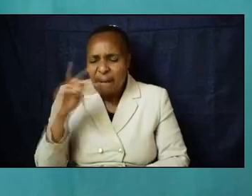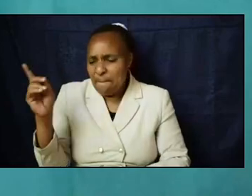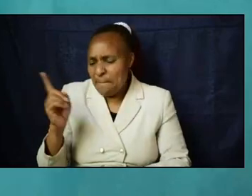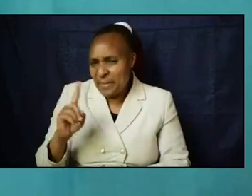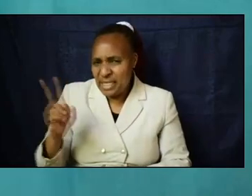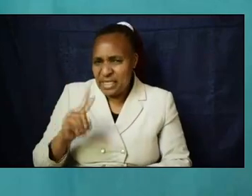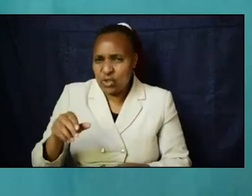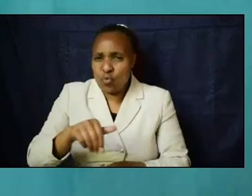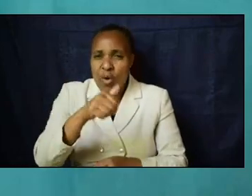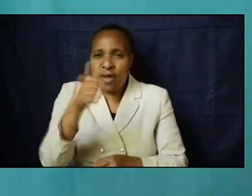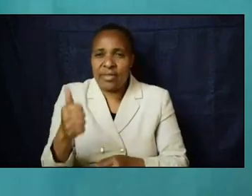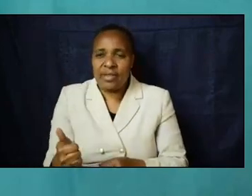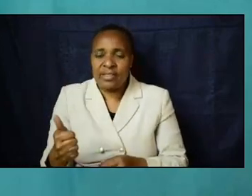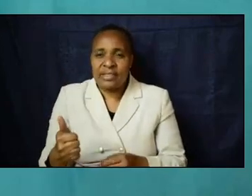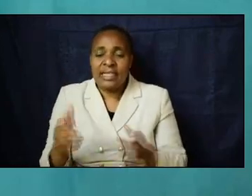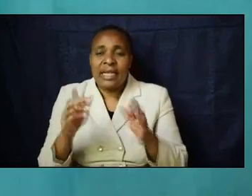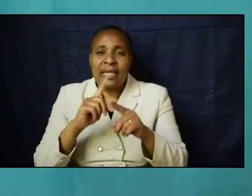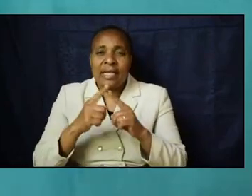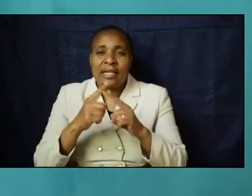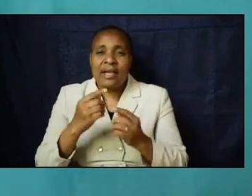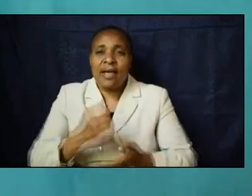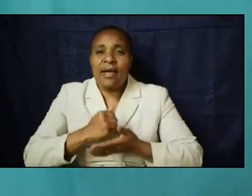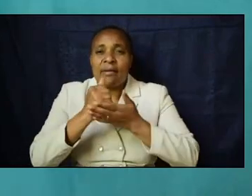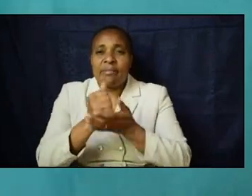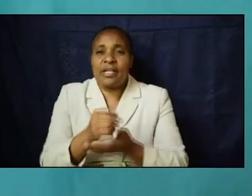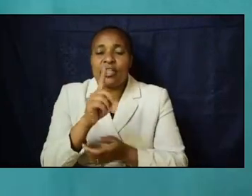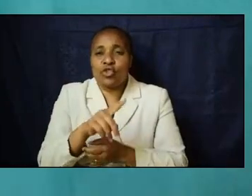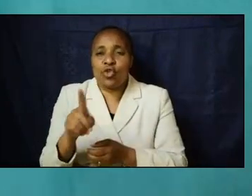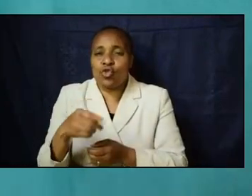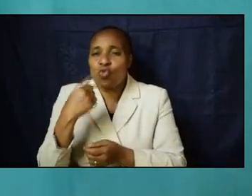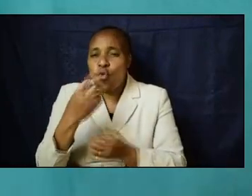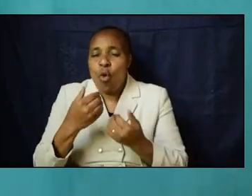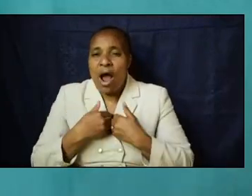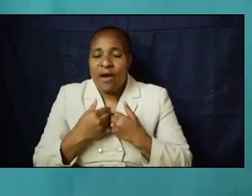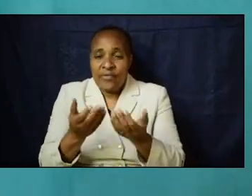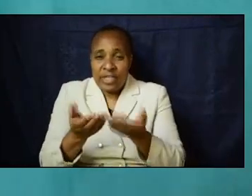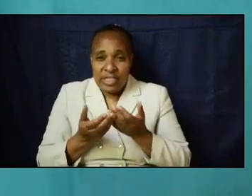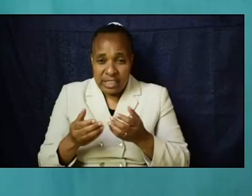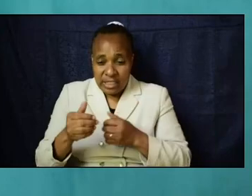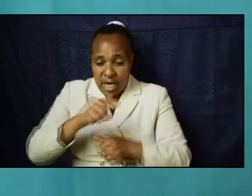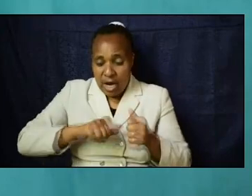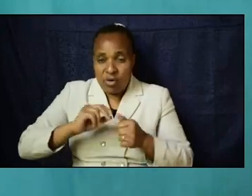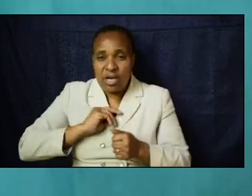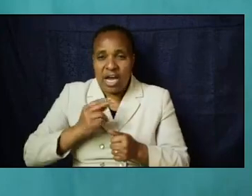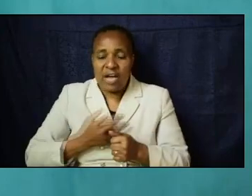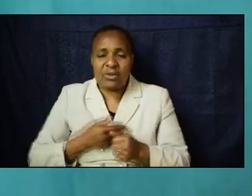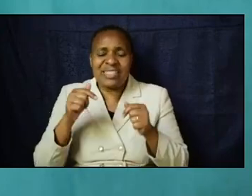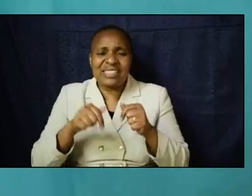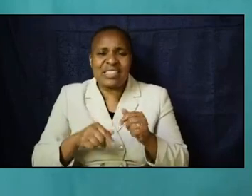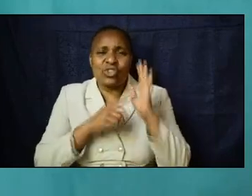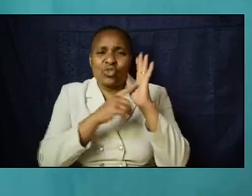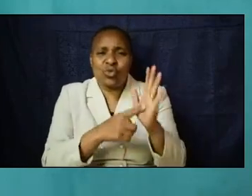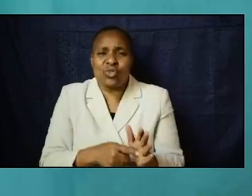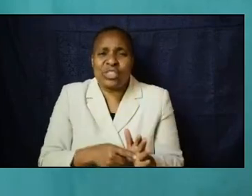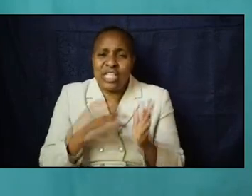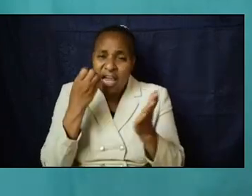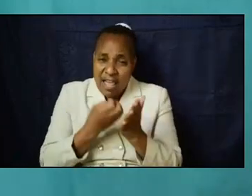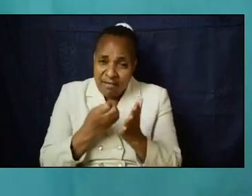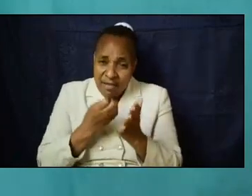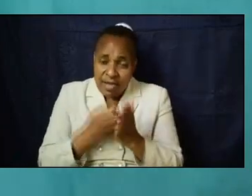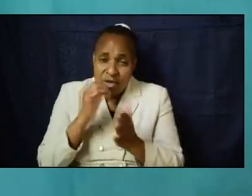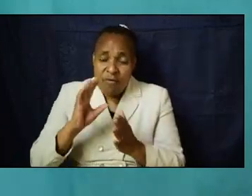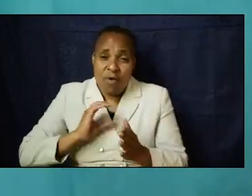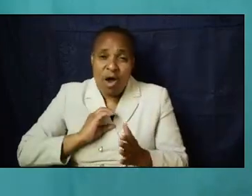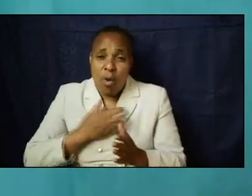to others, and helping those who have needs around us. This actually shows the evidence of our